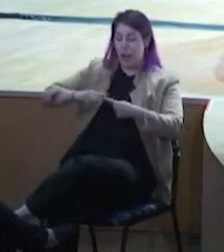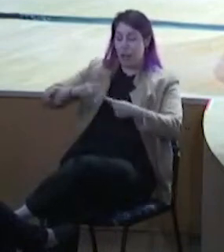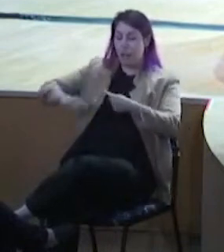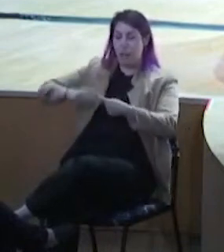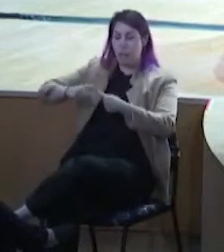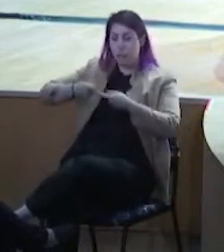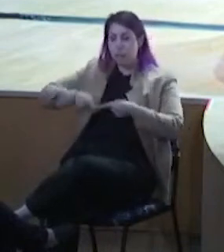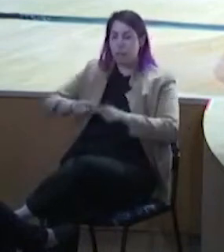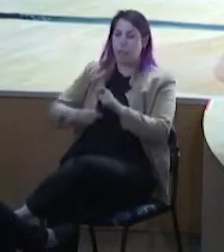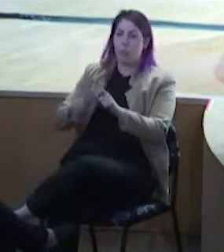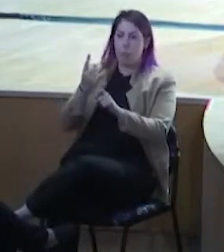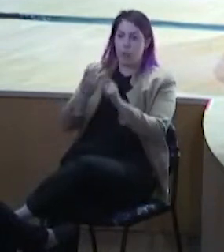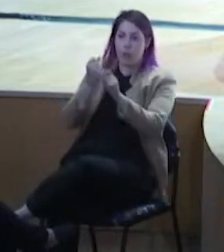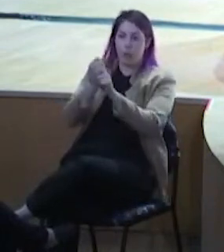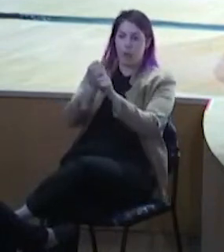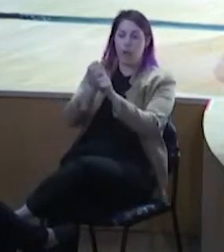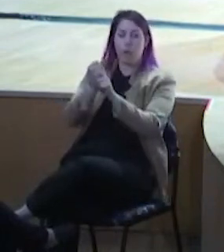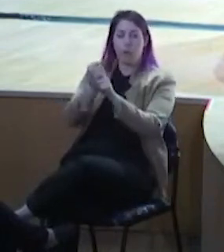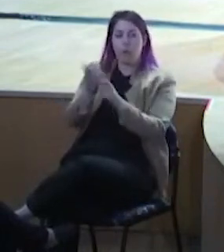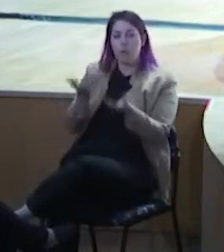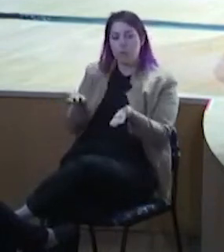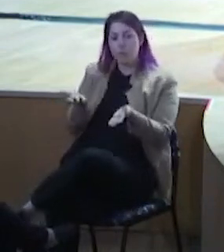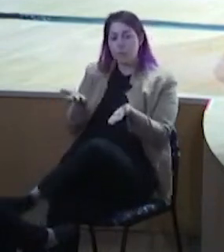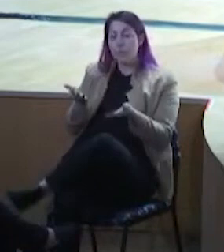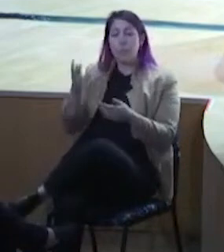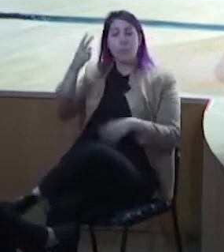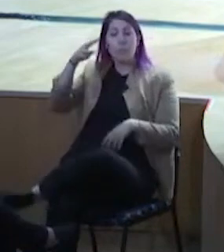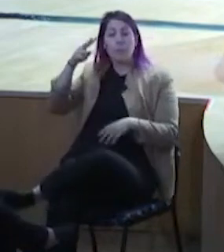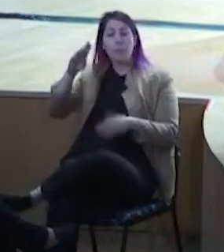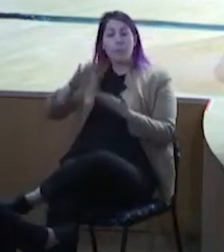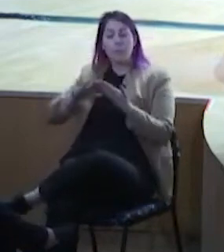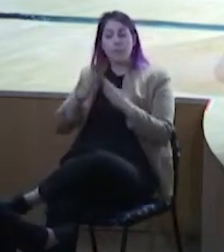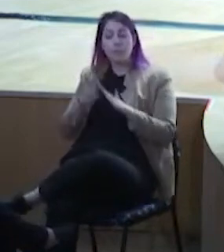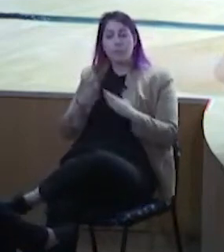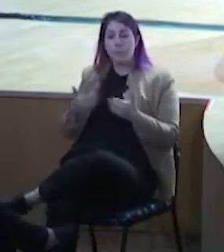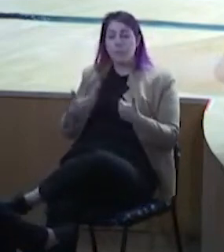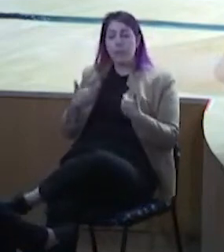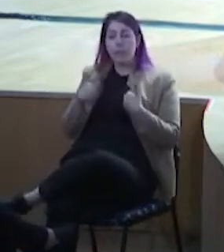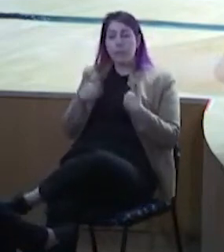which in Mexico City, we have